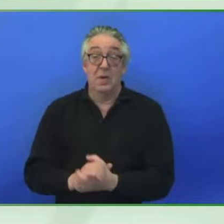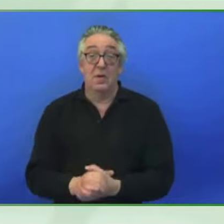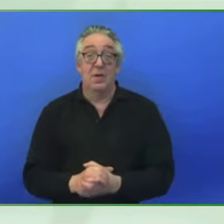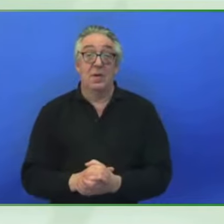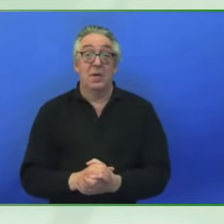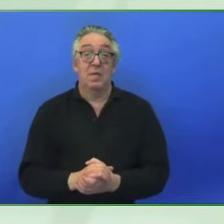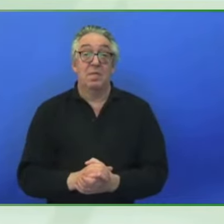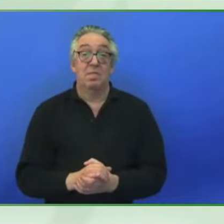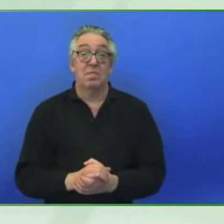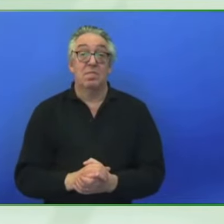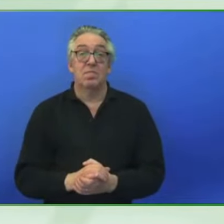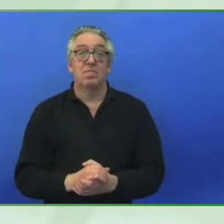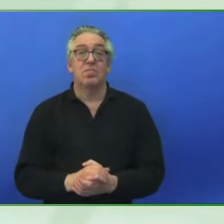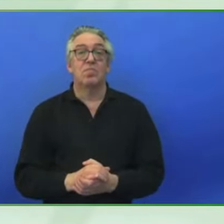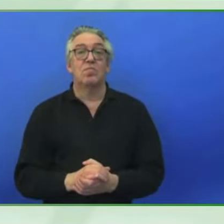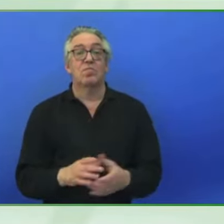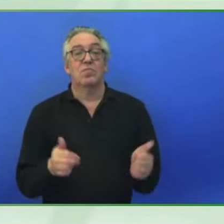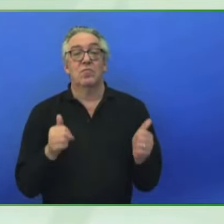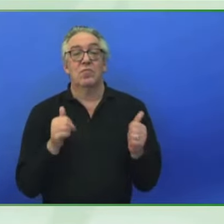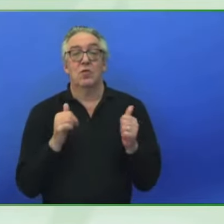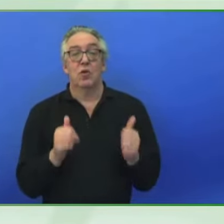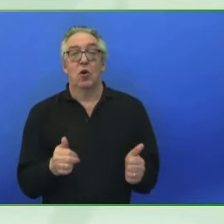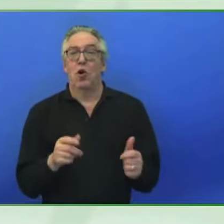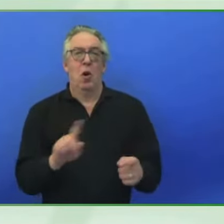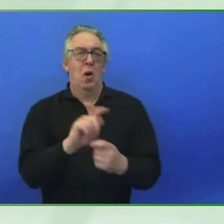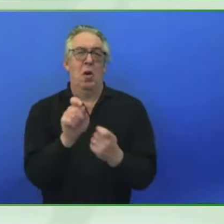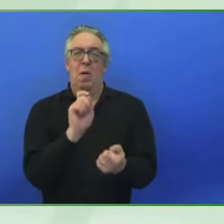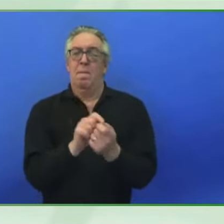Hector, I think that's perfect and a great way to